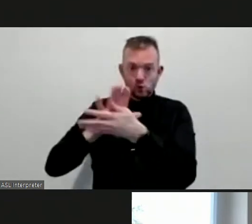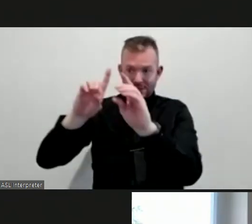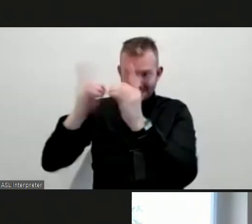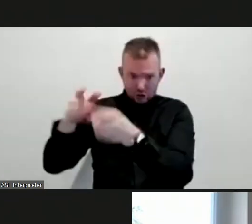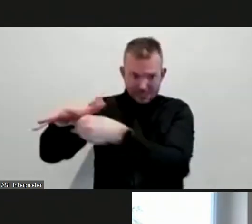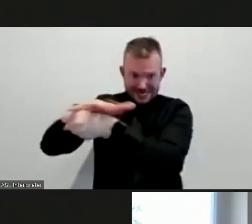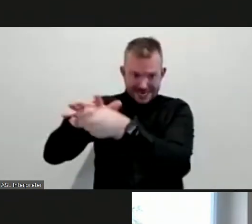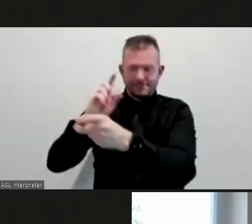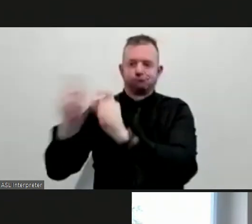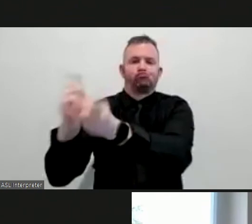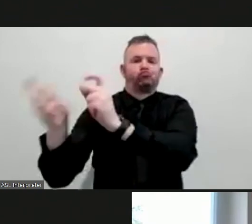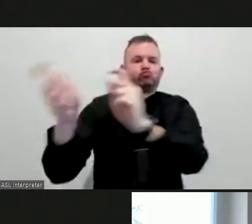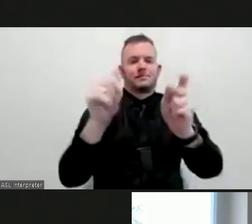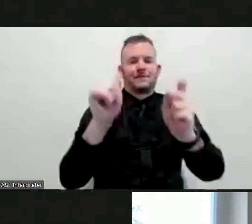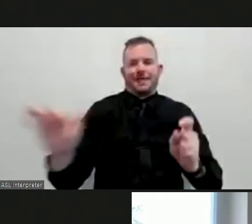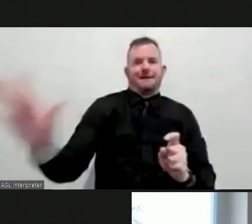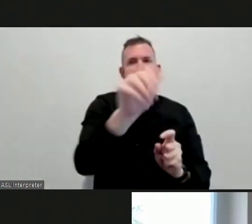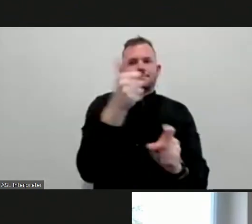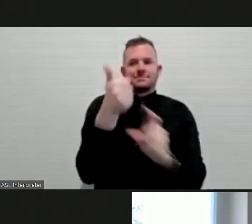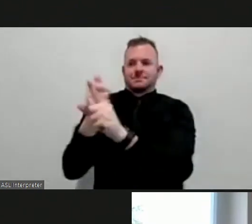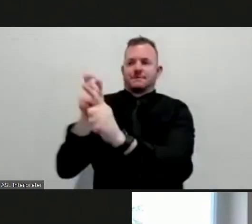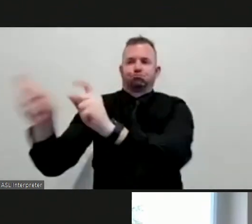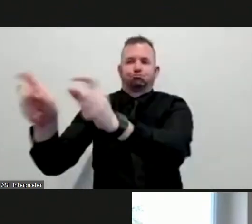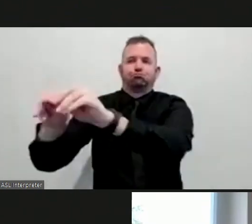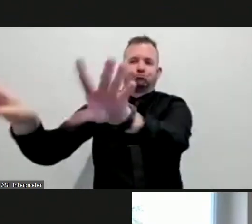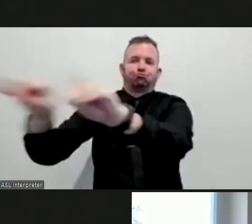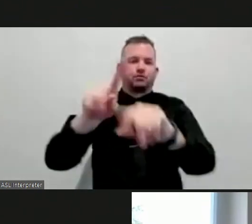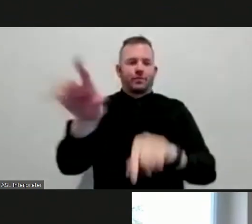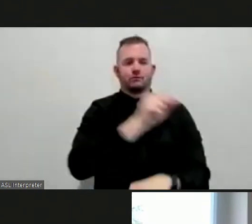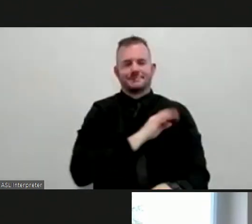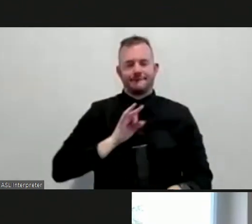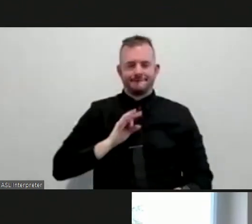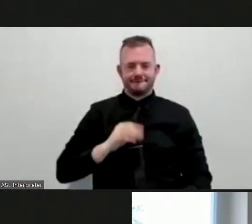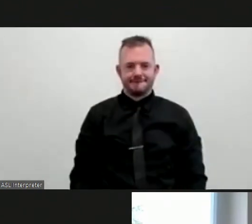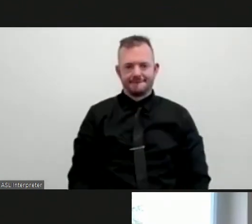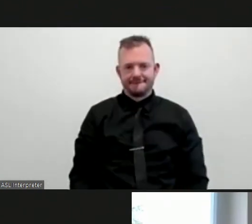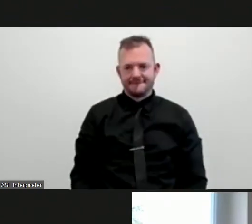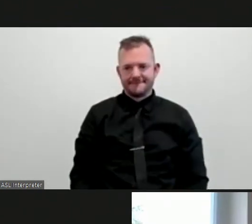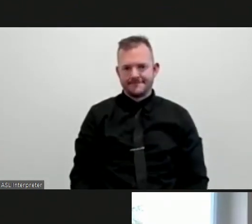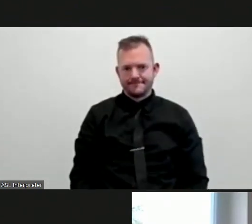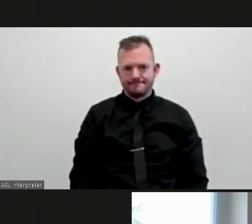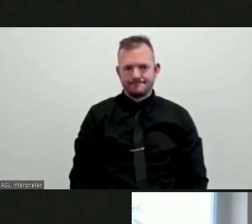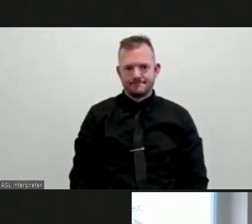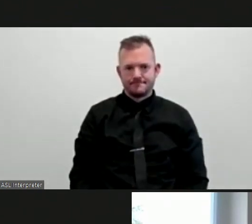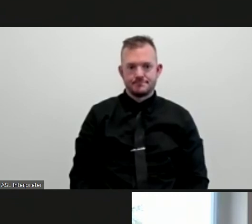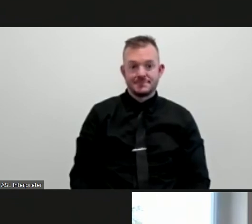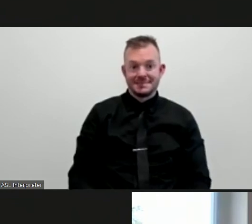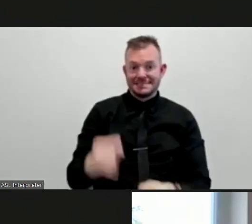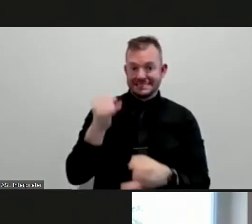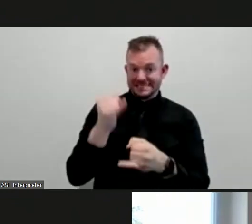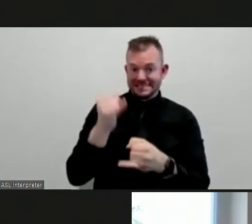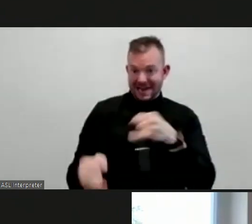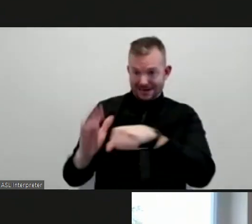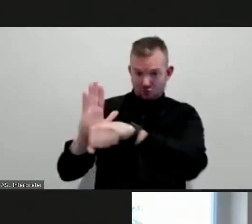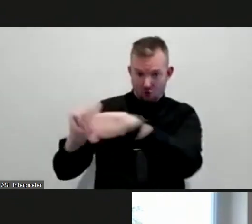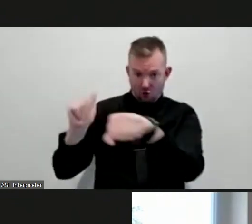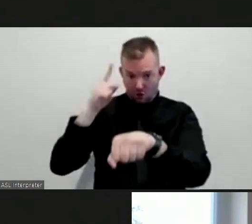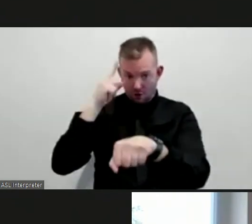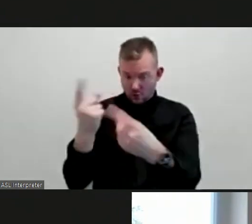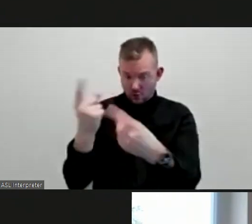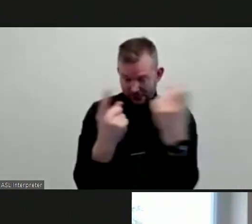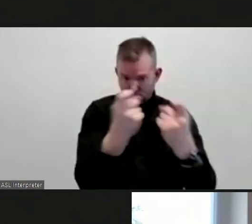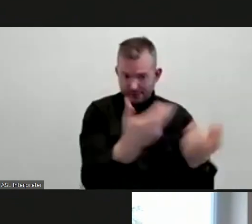Great, thank you. Okay, I'm going to do a last call. You guys were so great at asking your first question. If anyone has any additional questions or any follow-up questions,